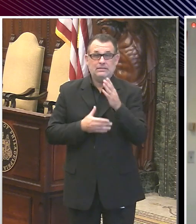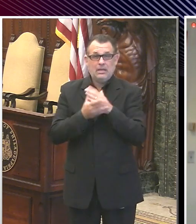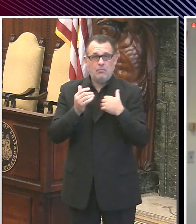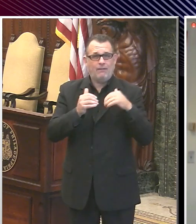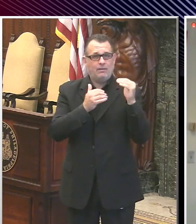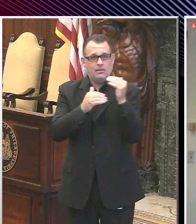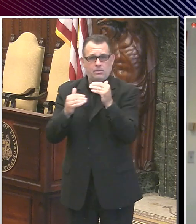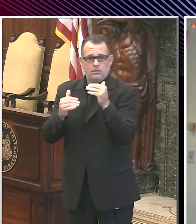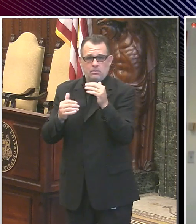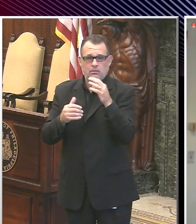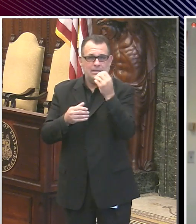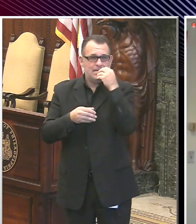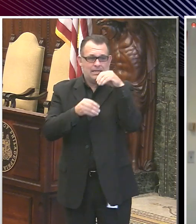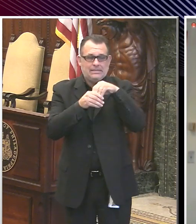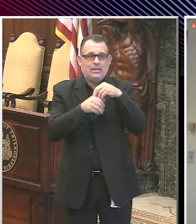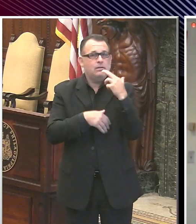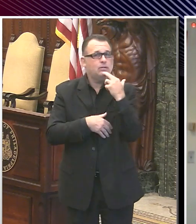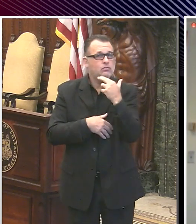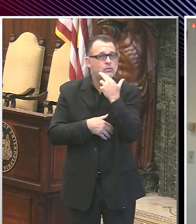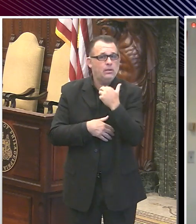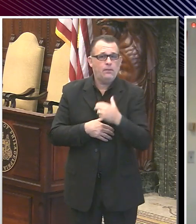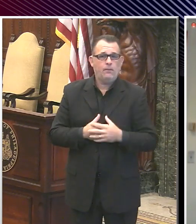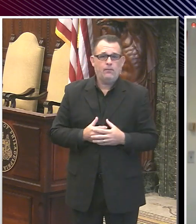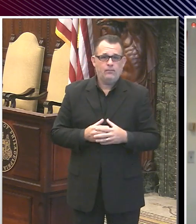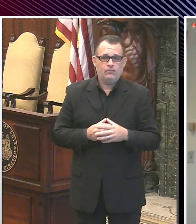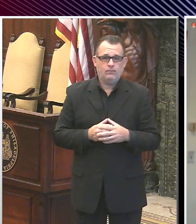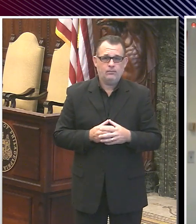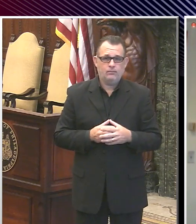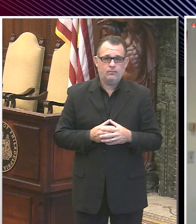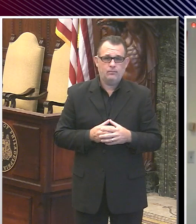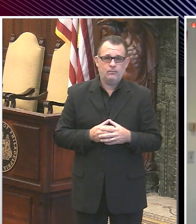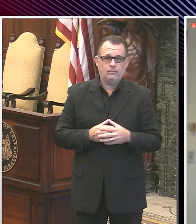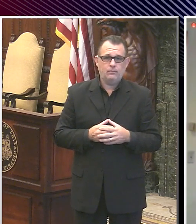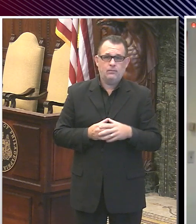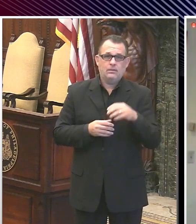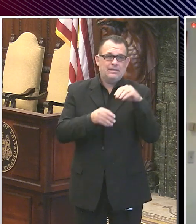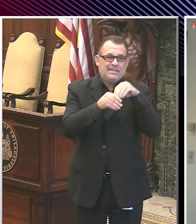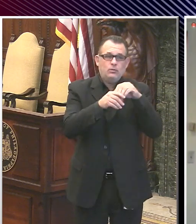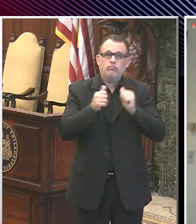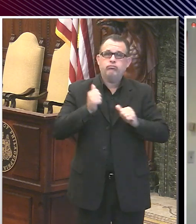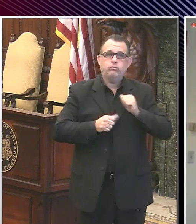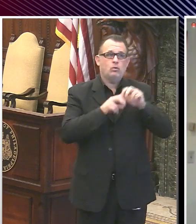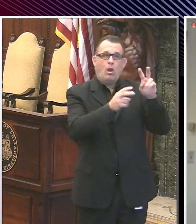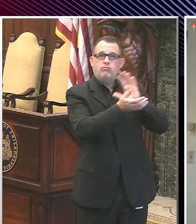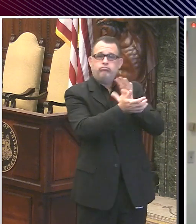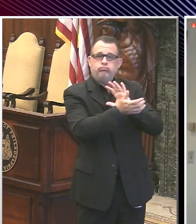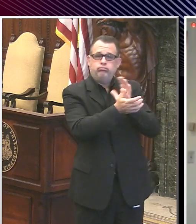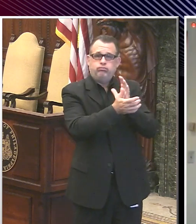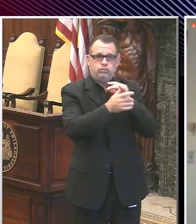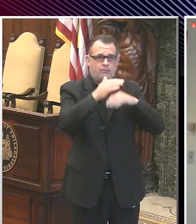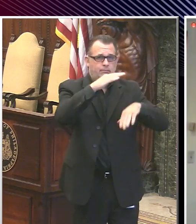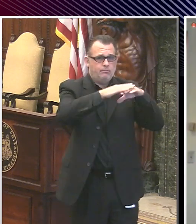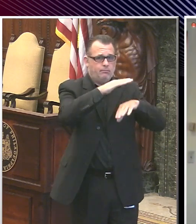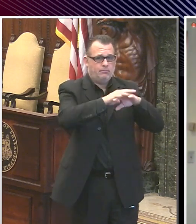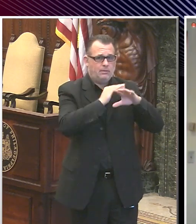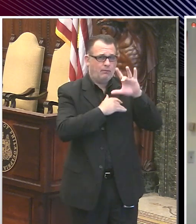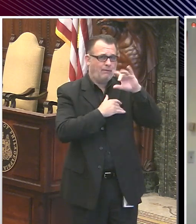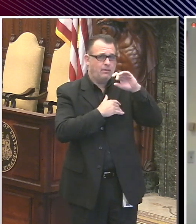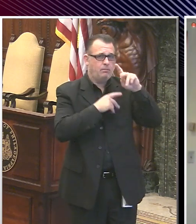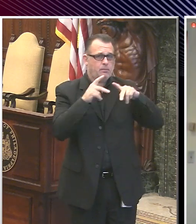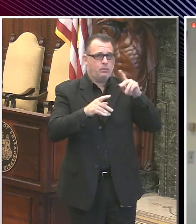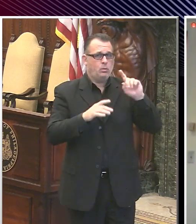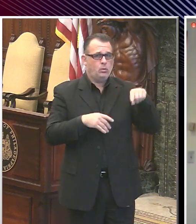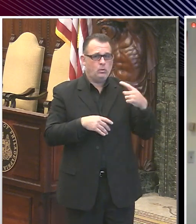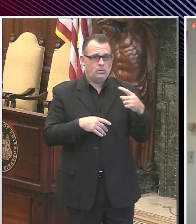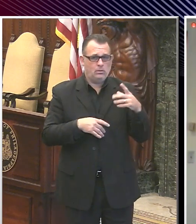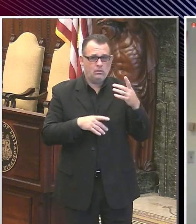done. So we will allow indoor theaters to have up to 25 persons. That's what is allowed by the Commonwealth.